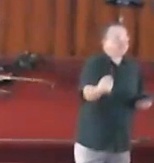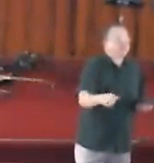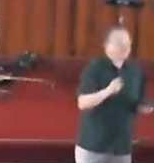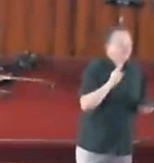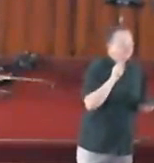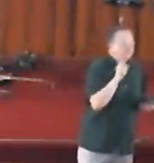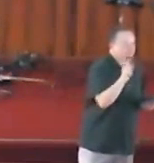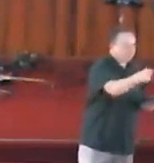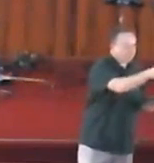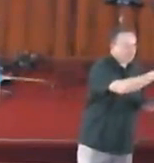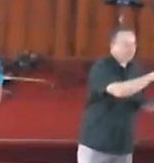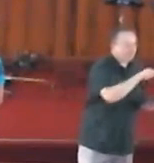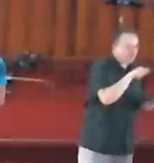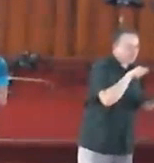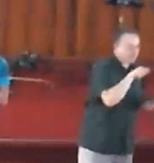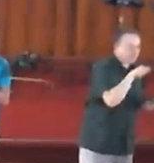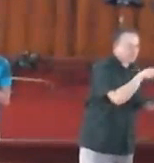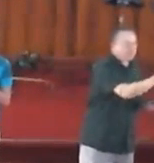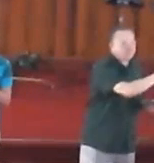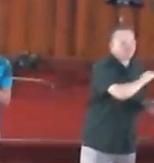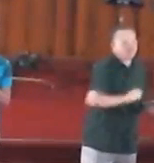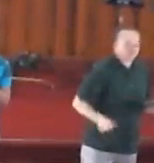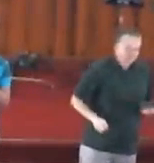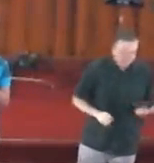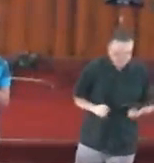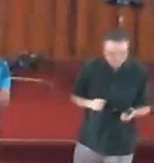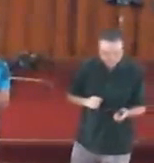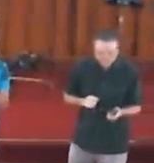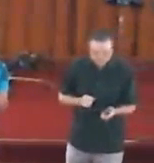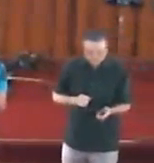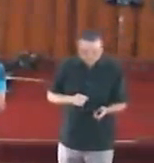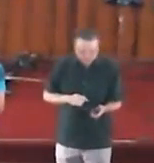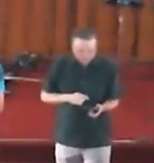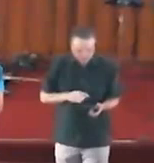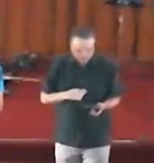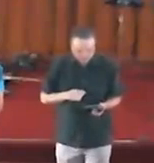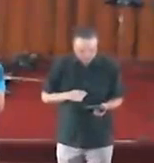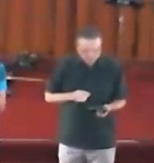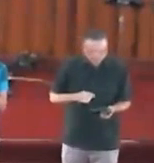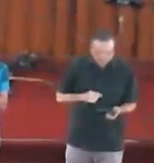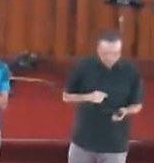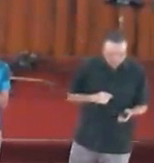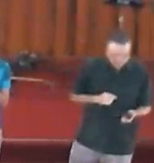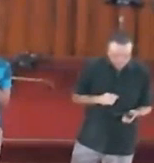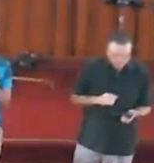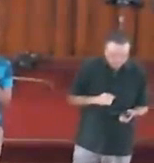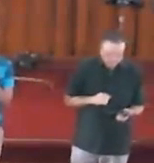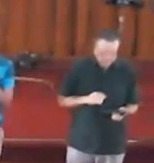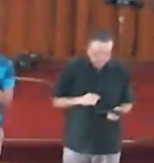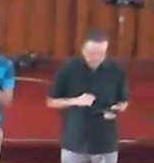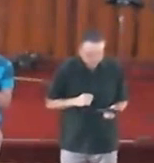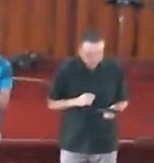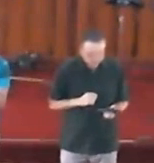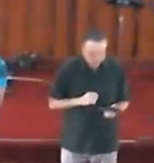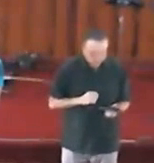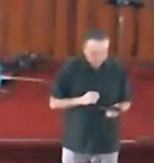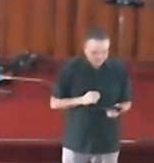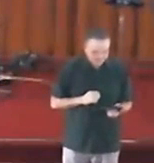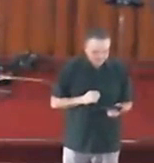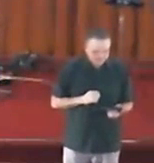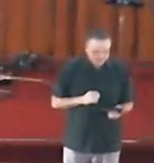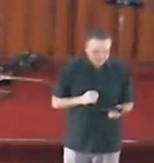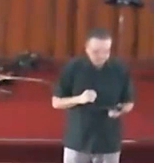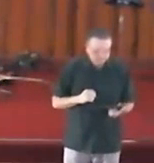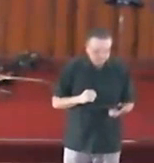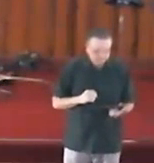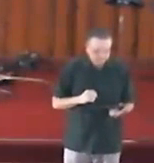para predicar con más asertividad. So the disciples were praying to God, Lord, the government is prohibiting